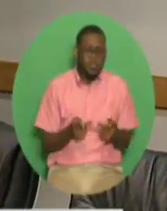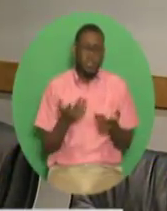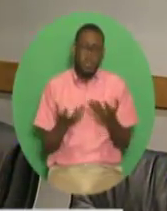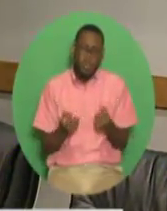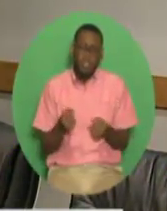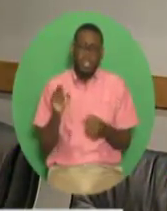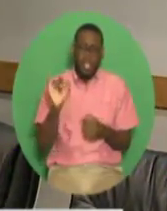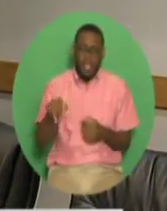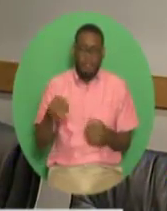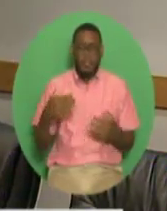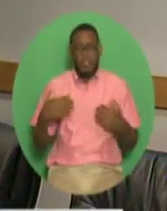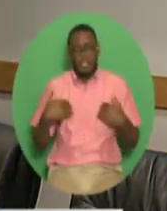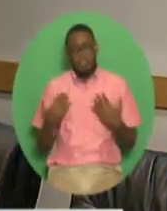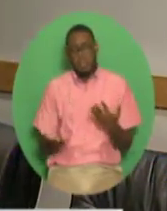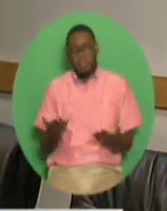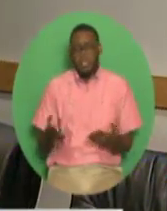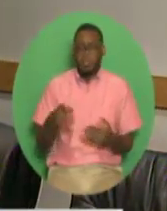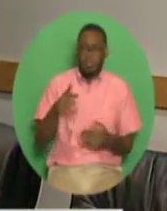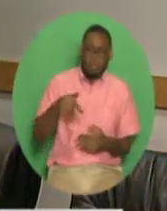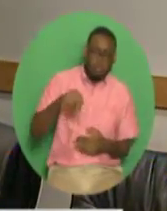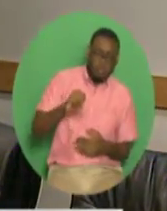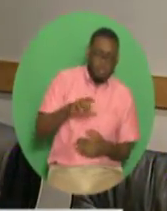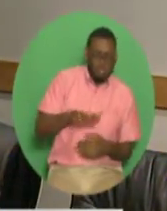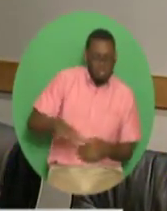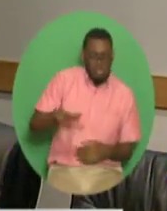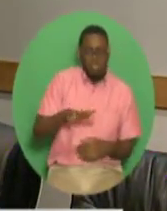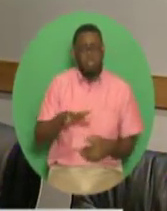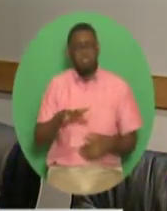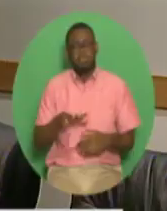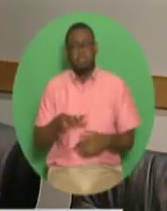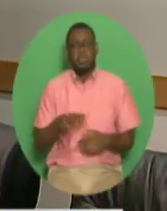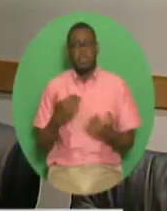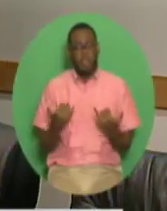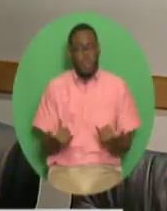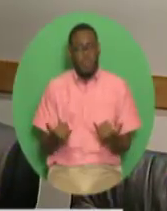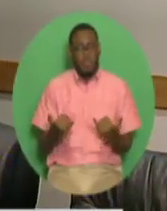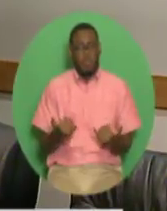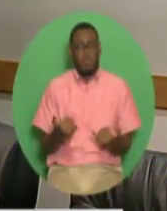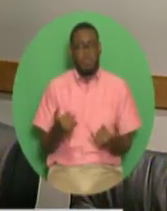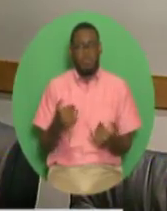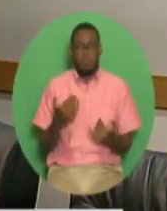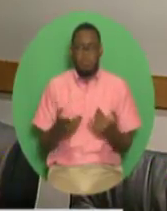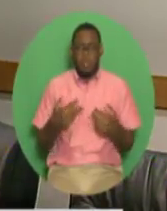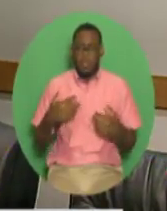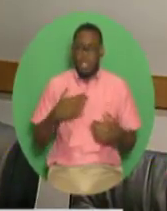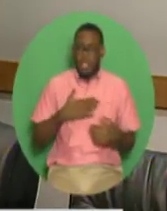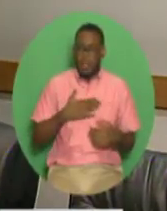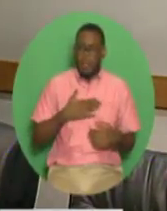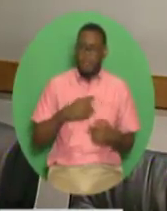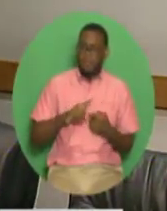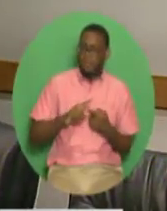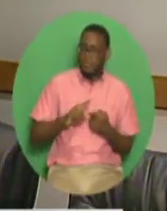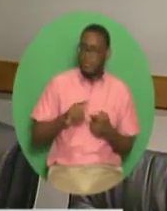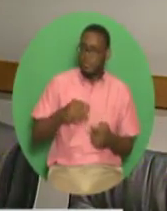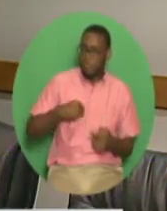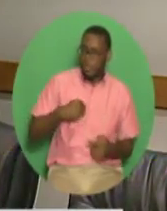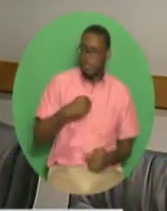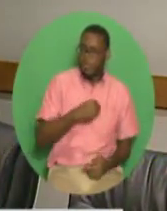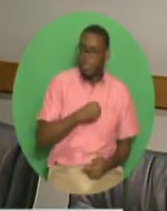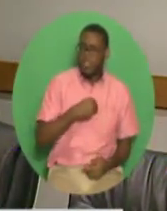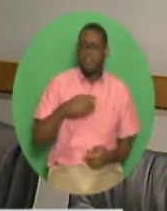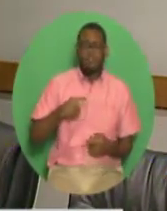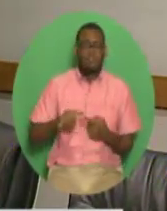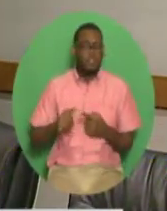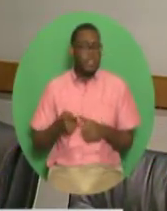areas. You would have heard my colleague from Moruga talk just now and plead with regards to what's going on in Moruga, and I'm pleased to say